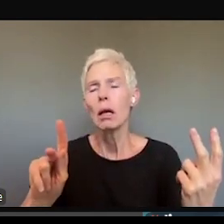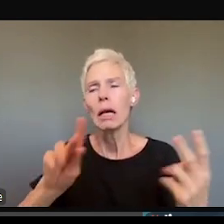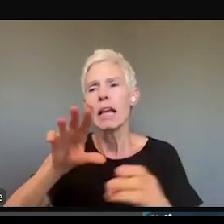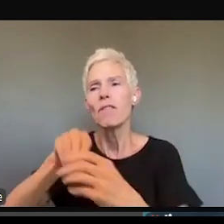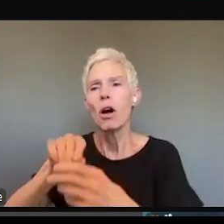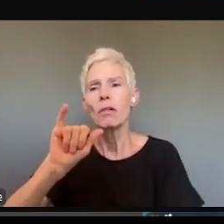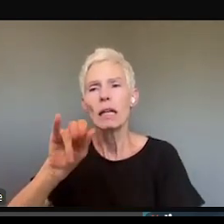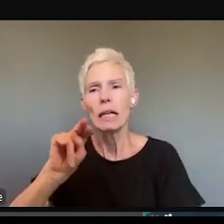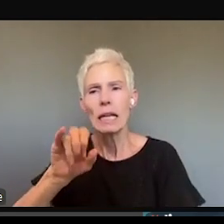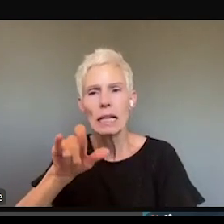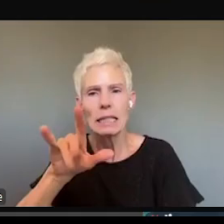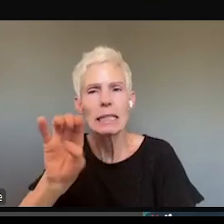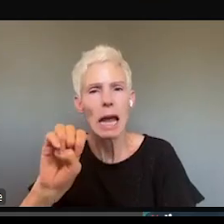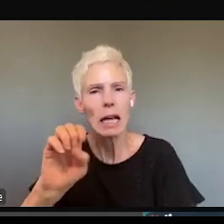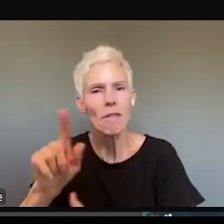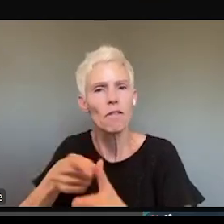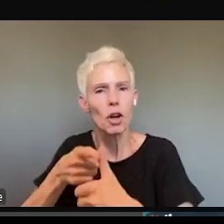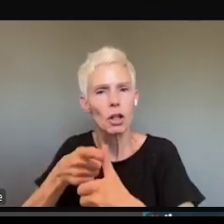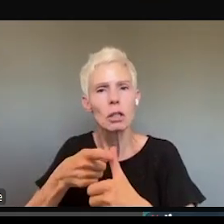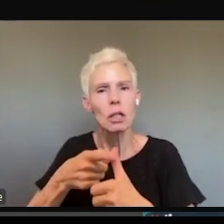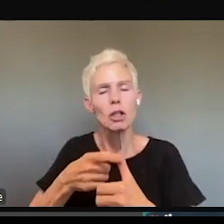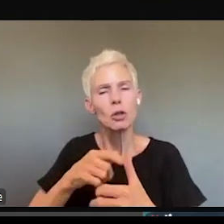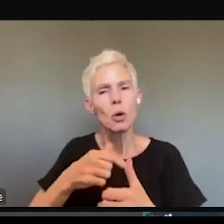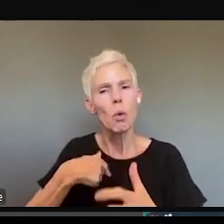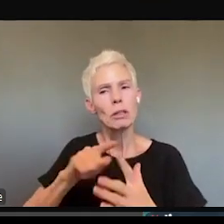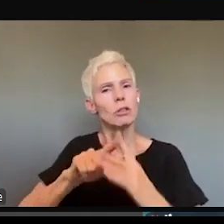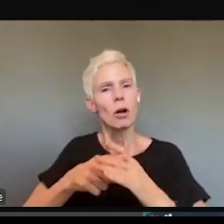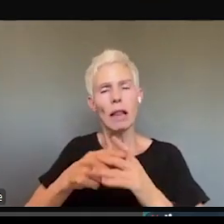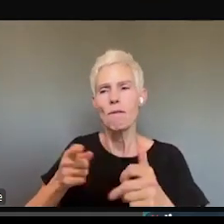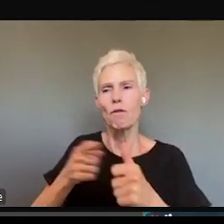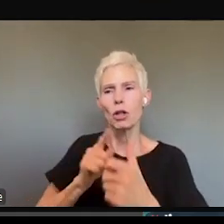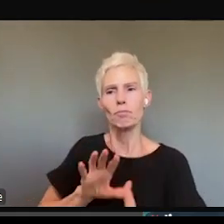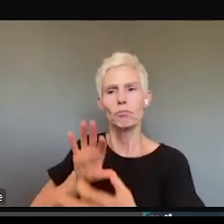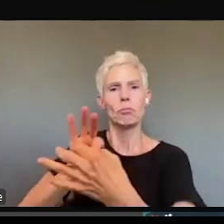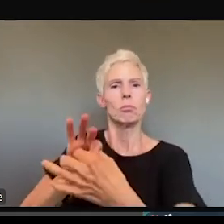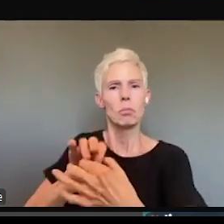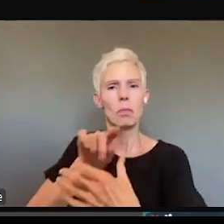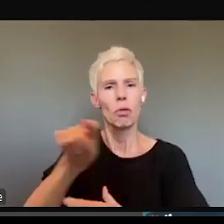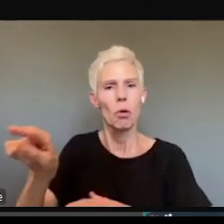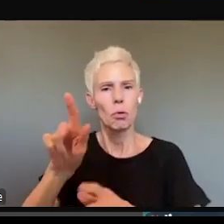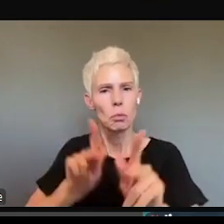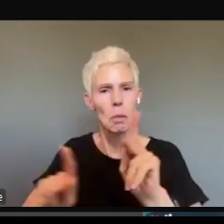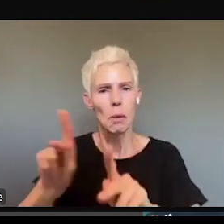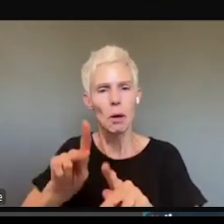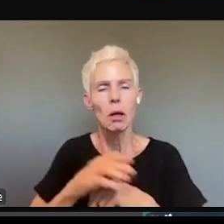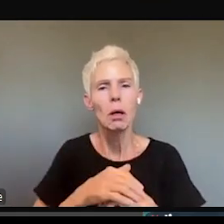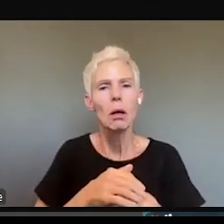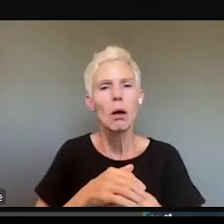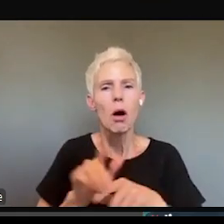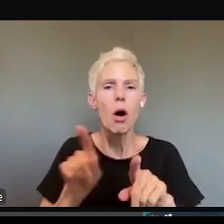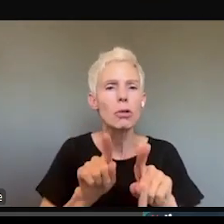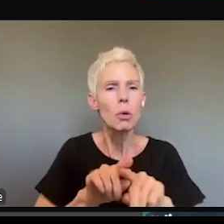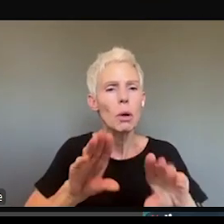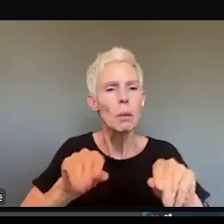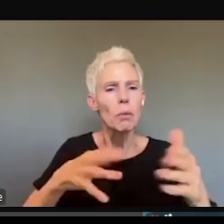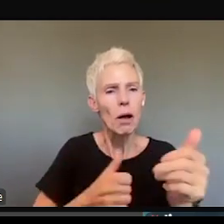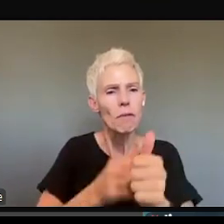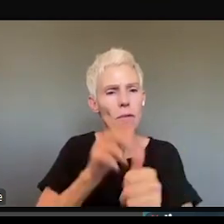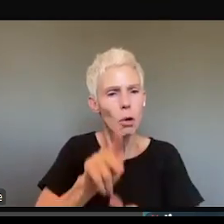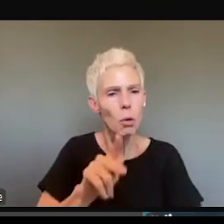course, first to get that initial connection. And then usually we provide follow-ups